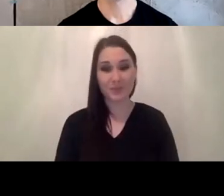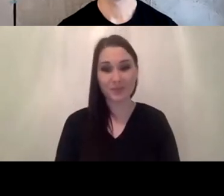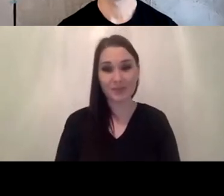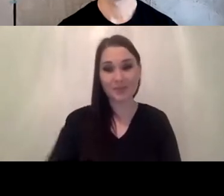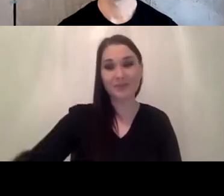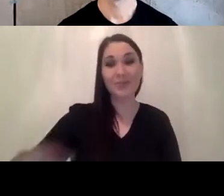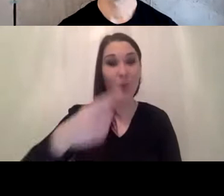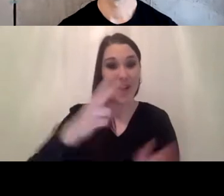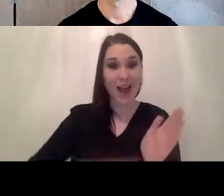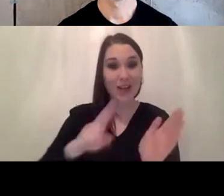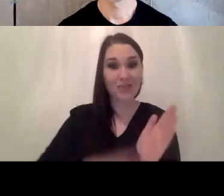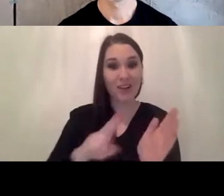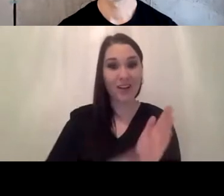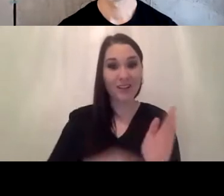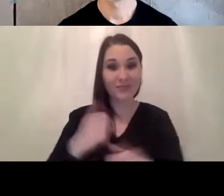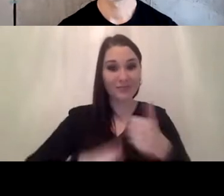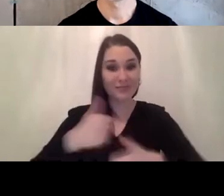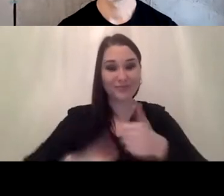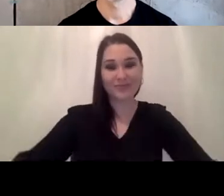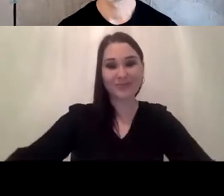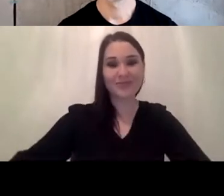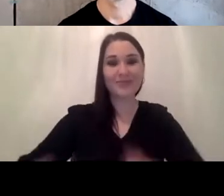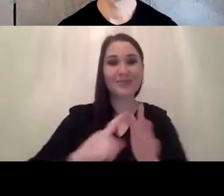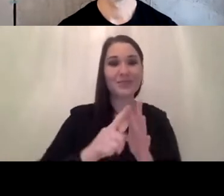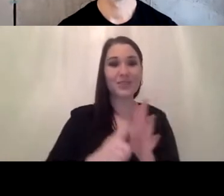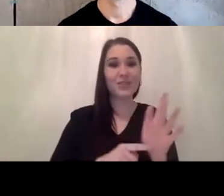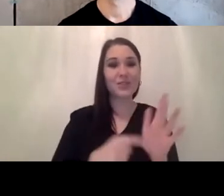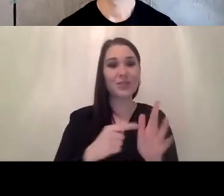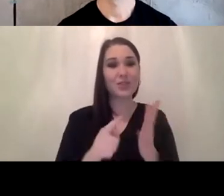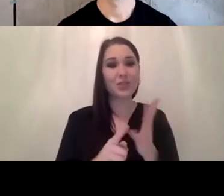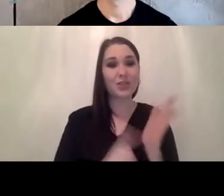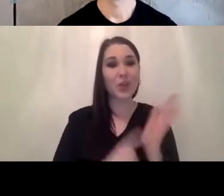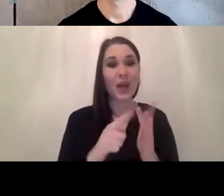natural. Julie, if I could ask you to introduce yourself also, please.